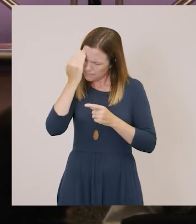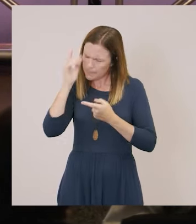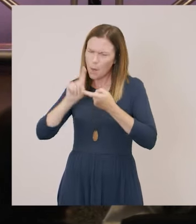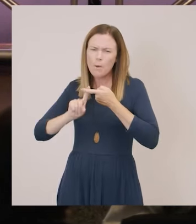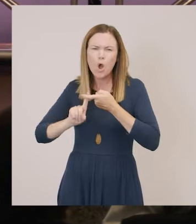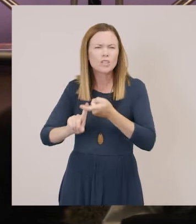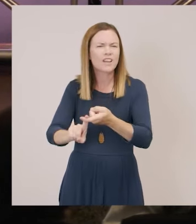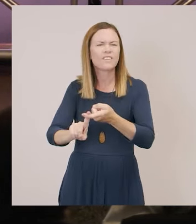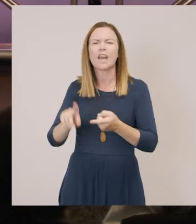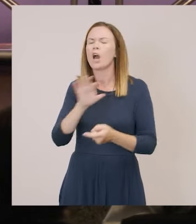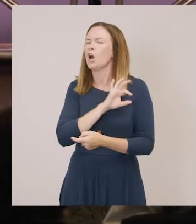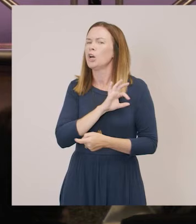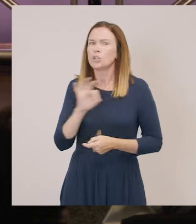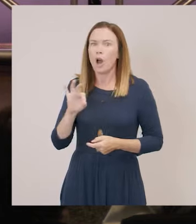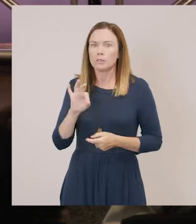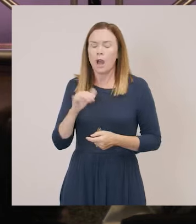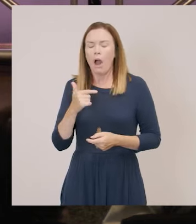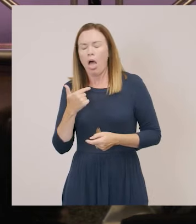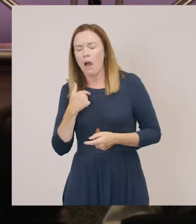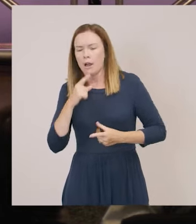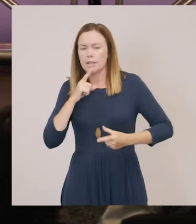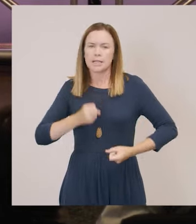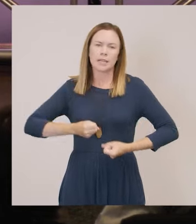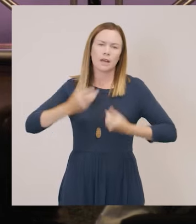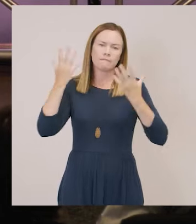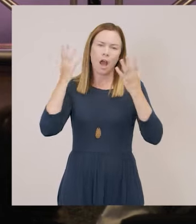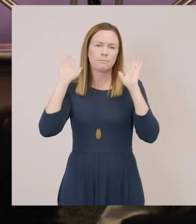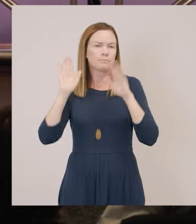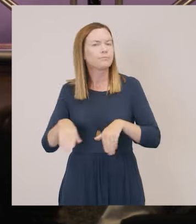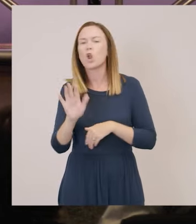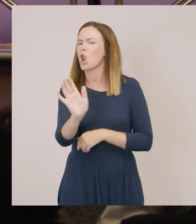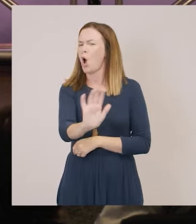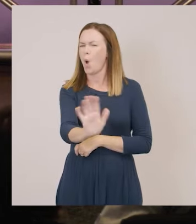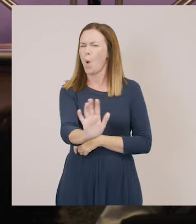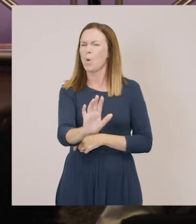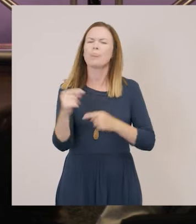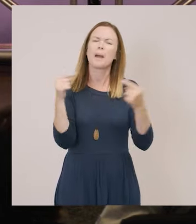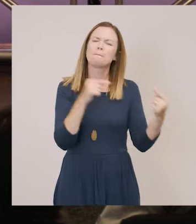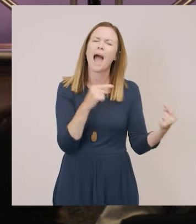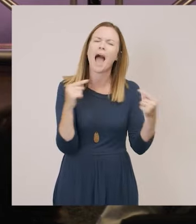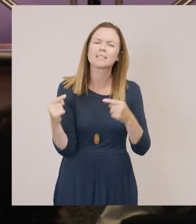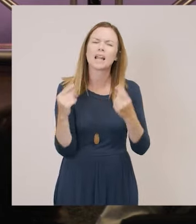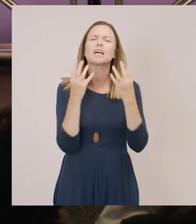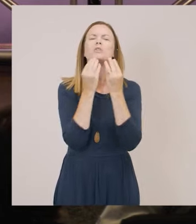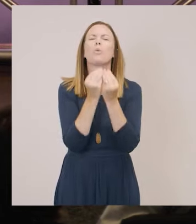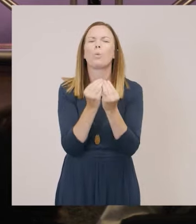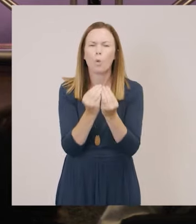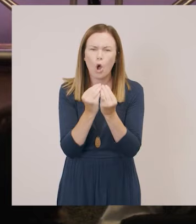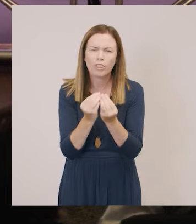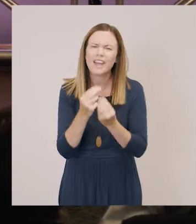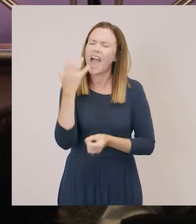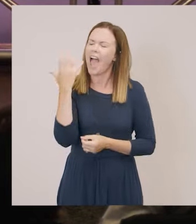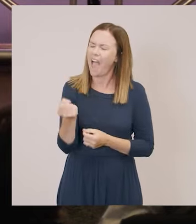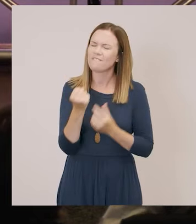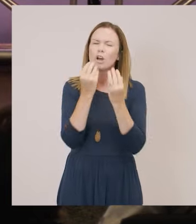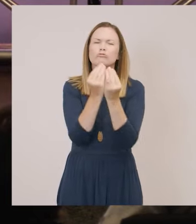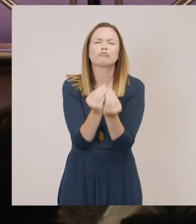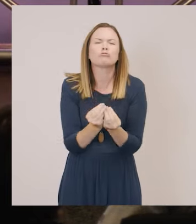Persevere. Don't be tempted to throw it all in. The battle is worth it. There is eternal